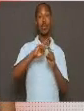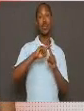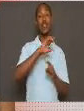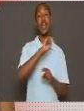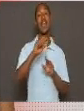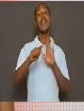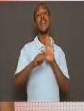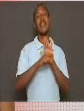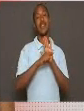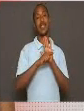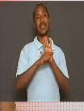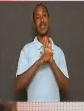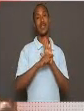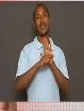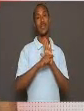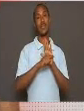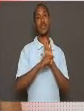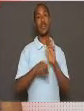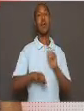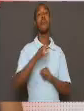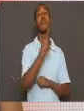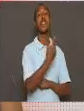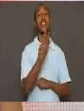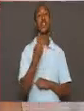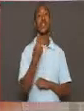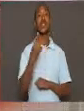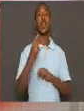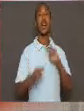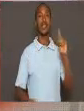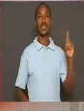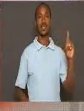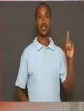and negative ions of each reactant.